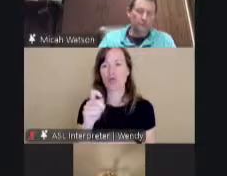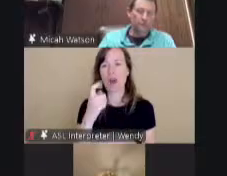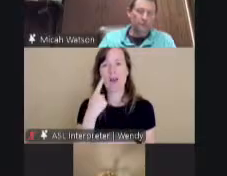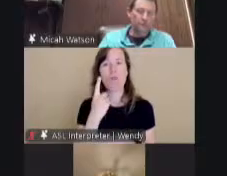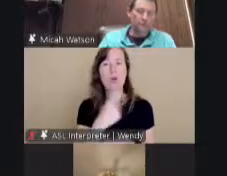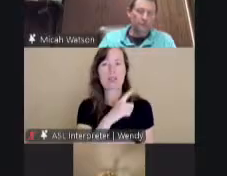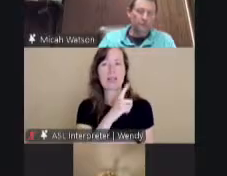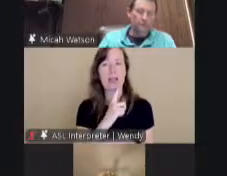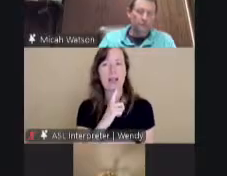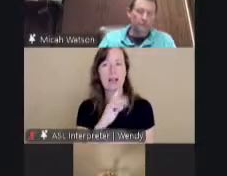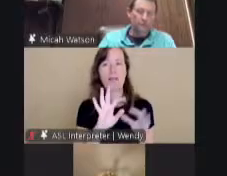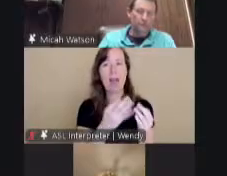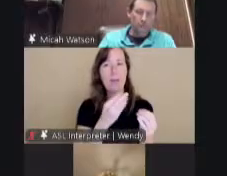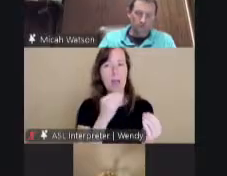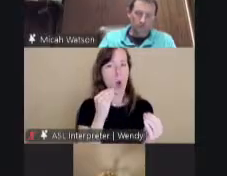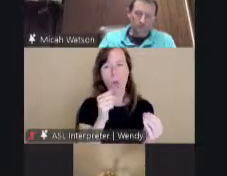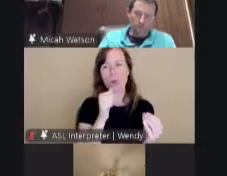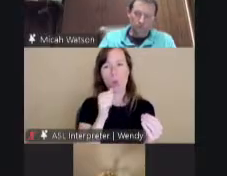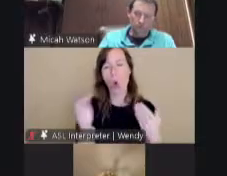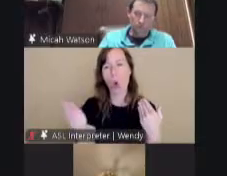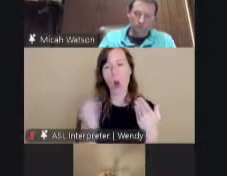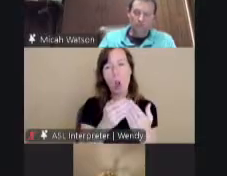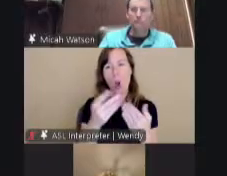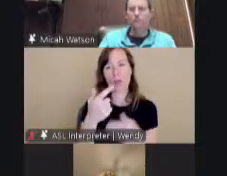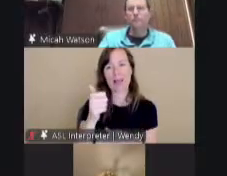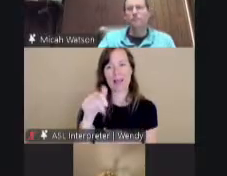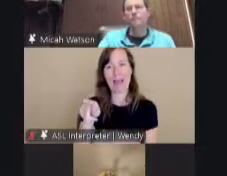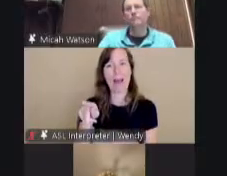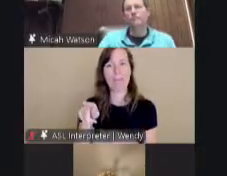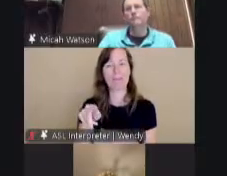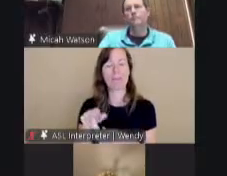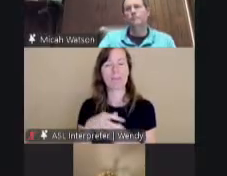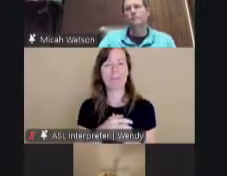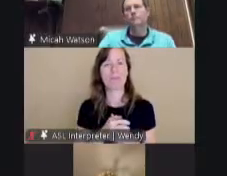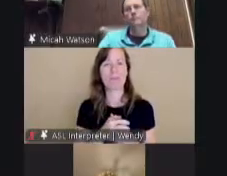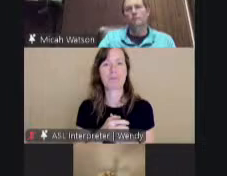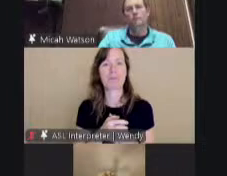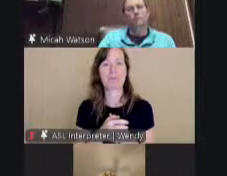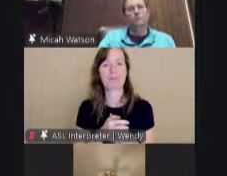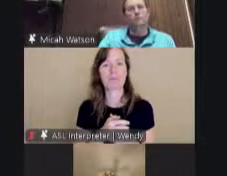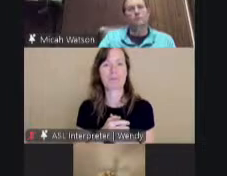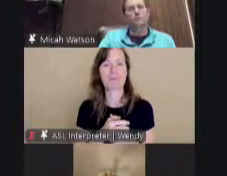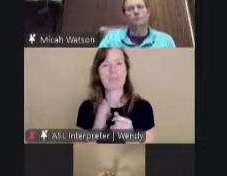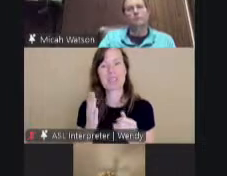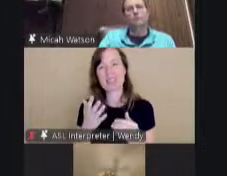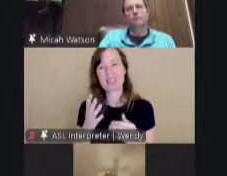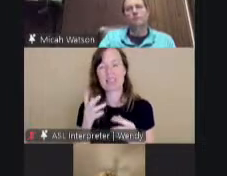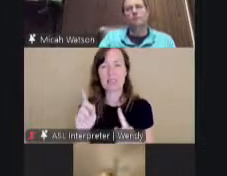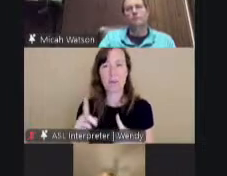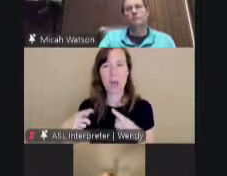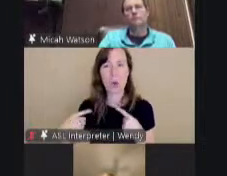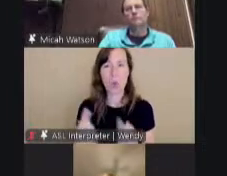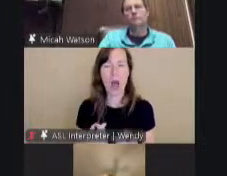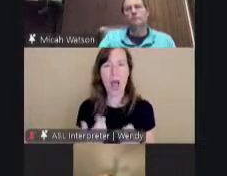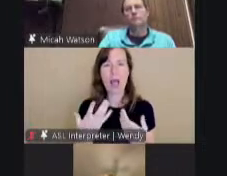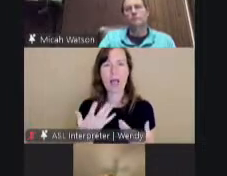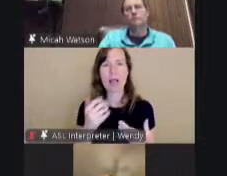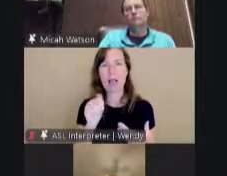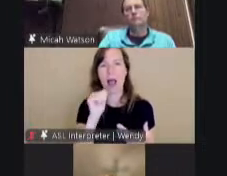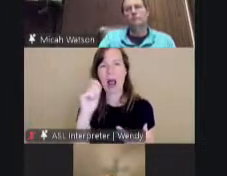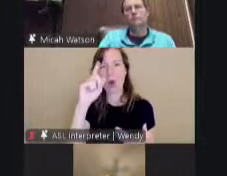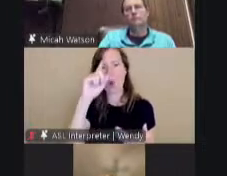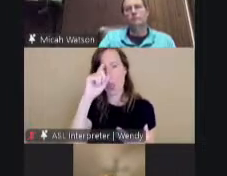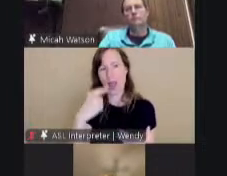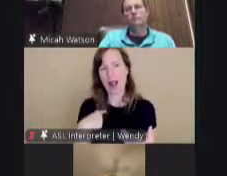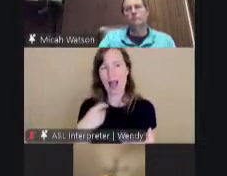going to close the gap that we're talking about. I don't think, and obviously it's been a while, I don't think I've